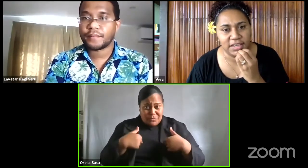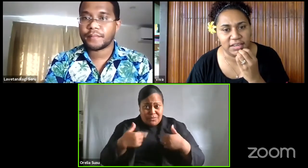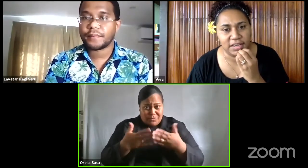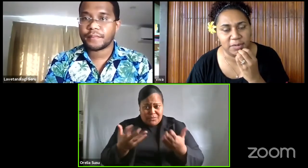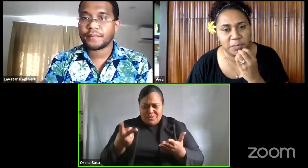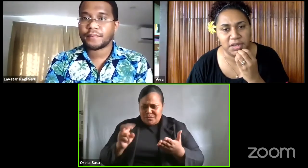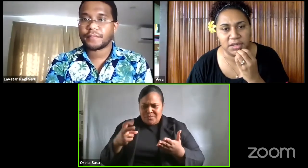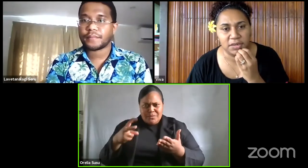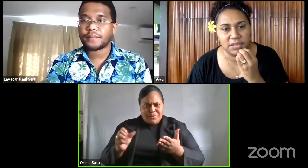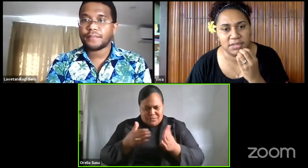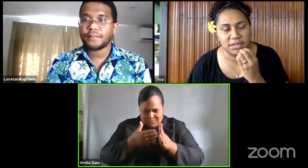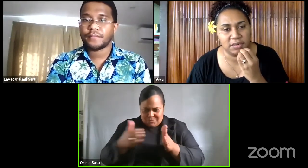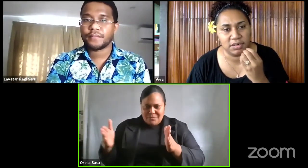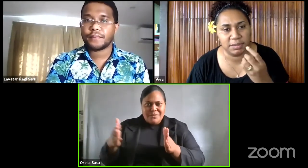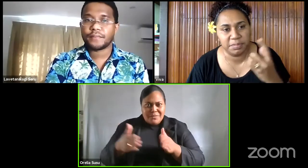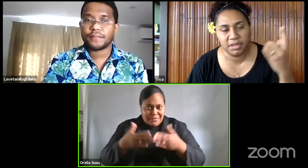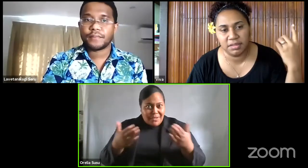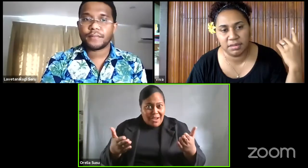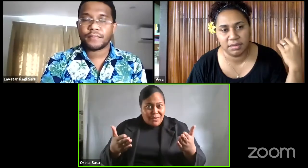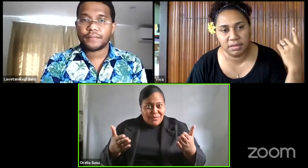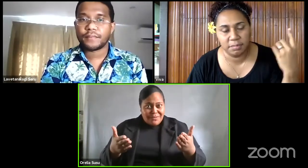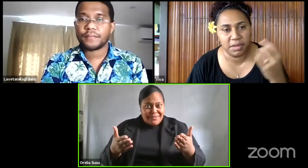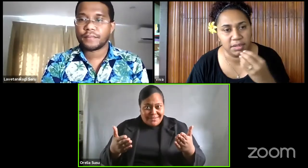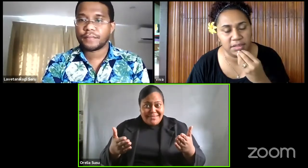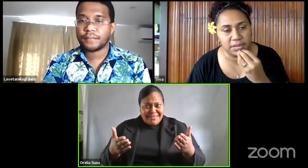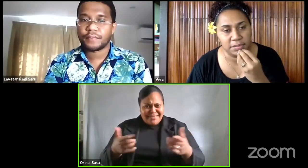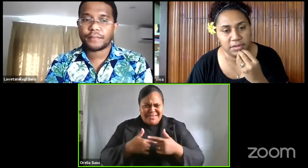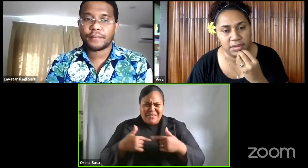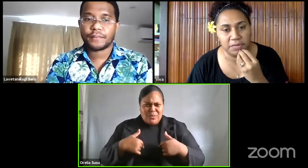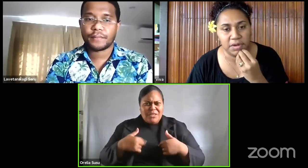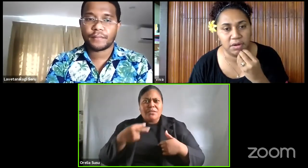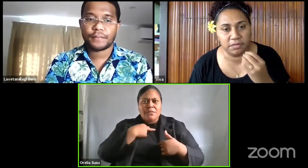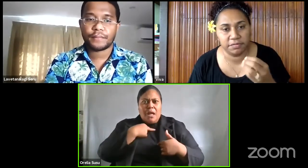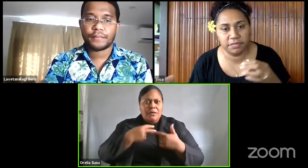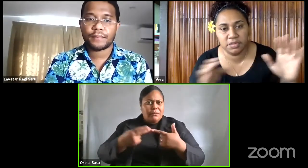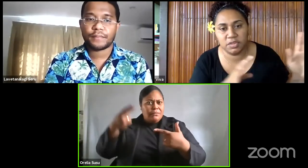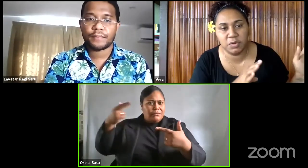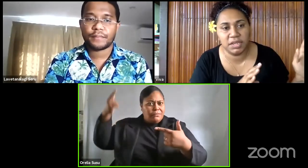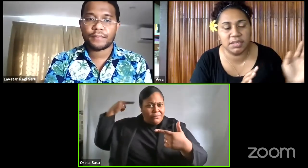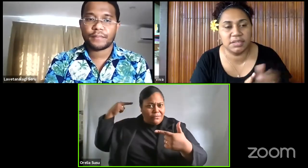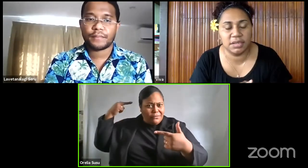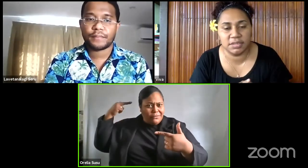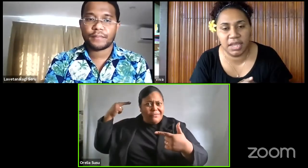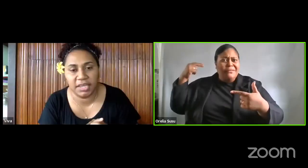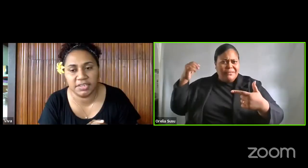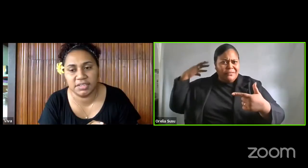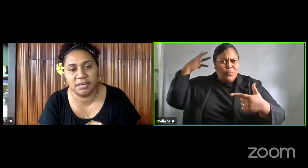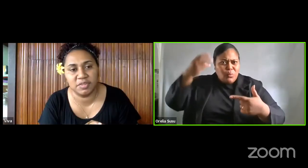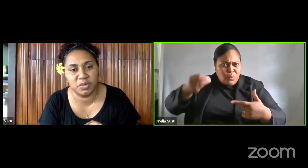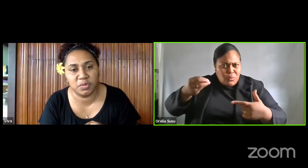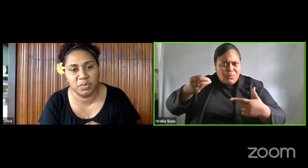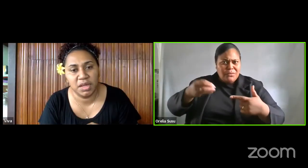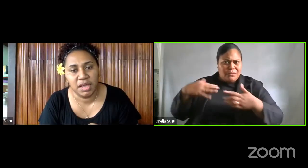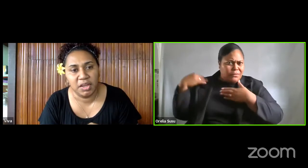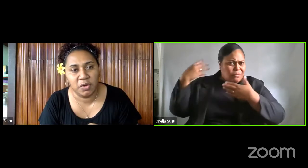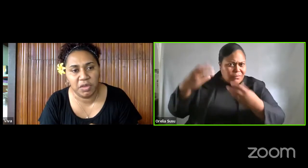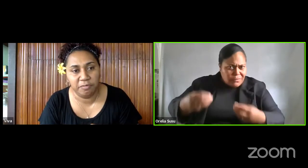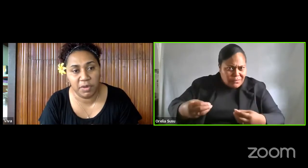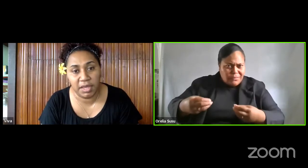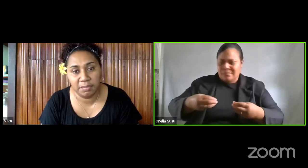c that we